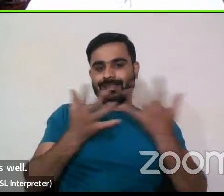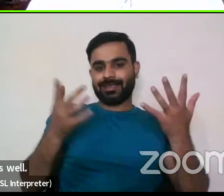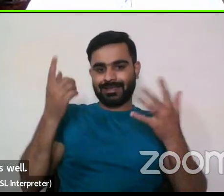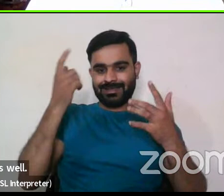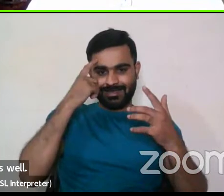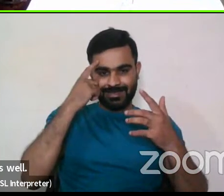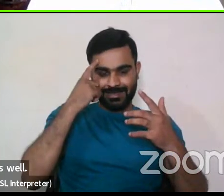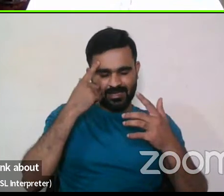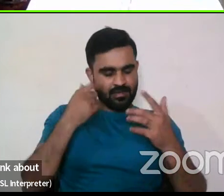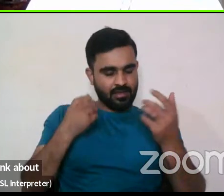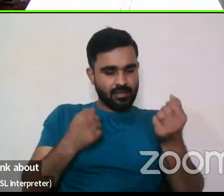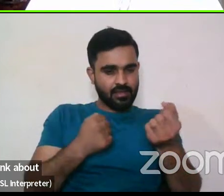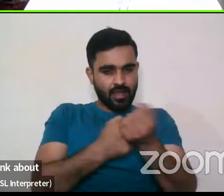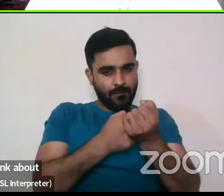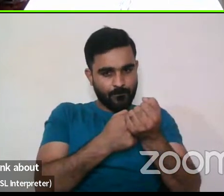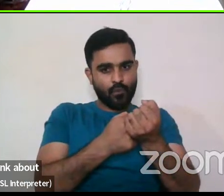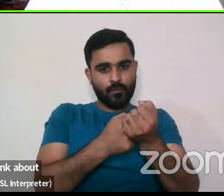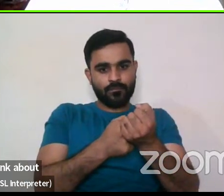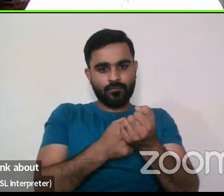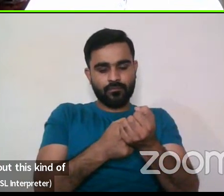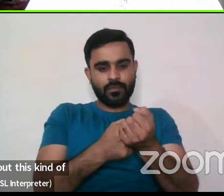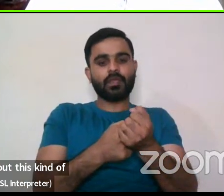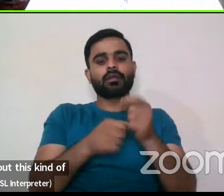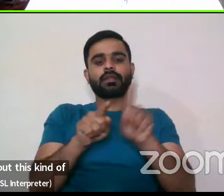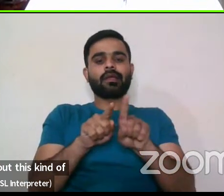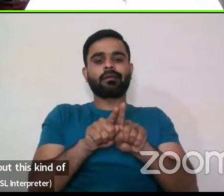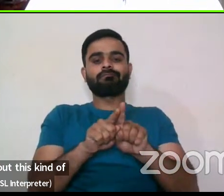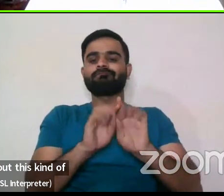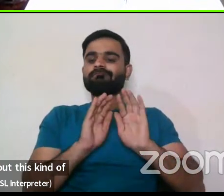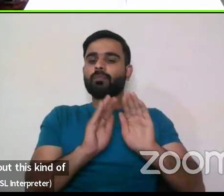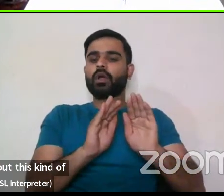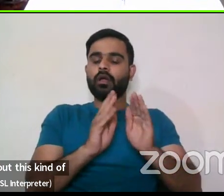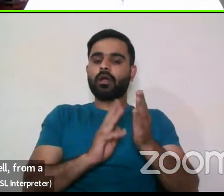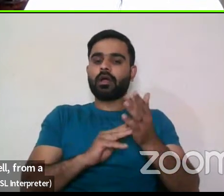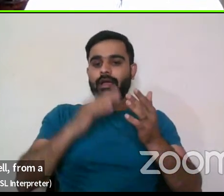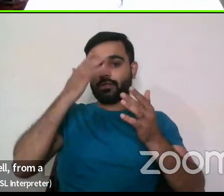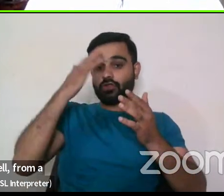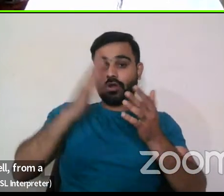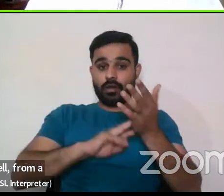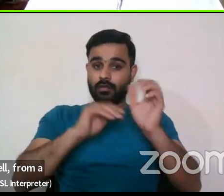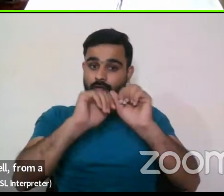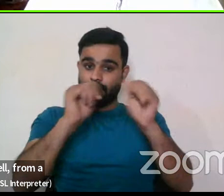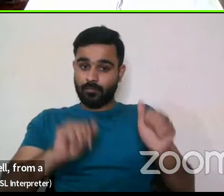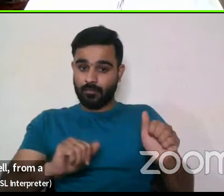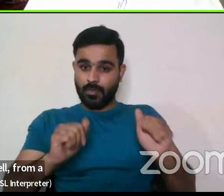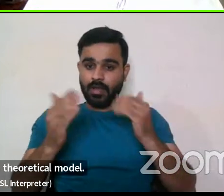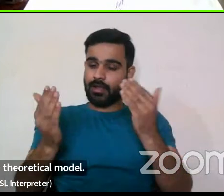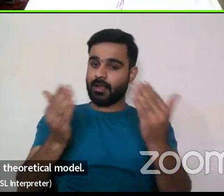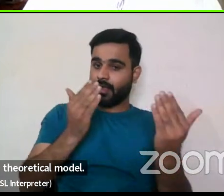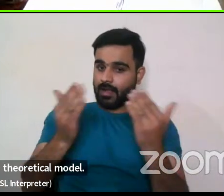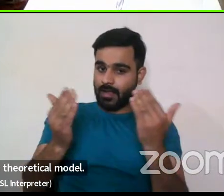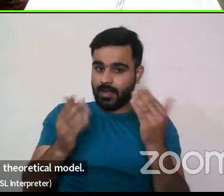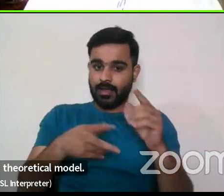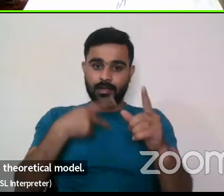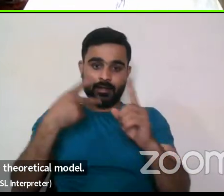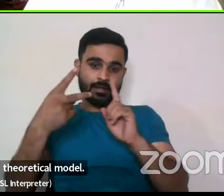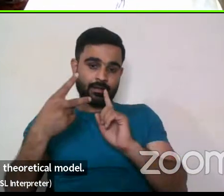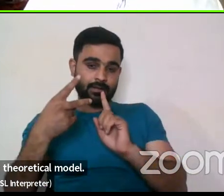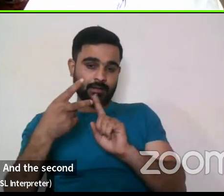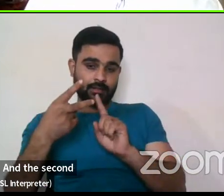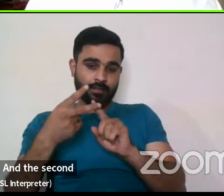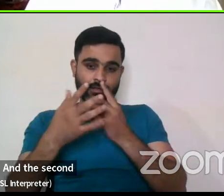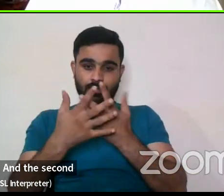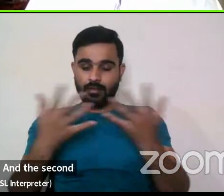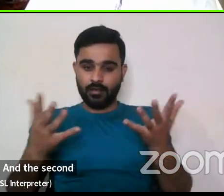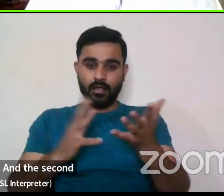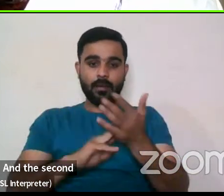of push and maybe the pull as well from a theoretical model, and to think about compatibility. And the second element which the